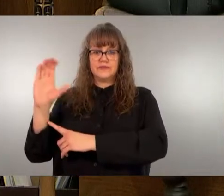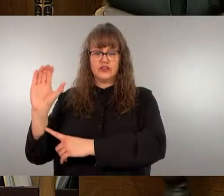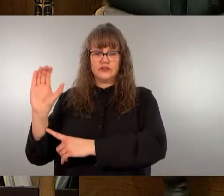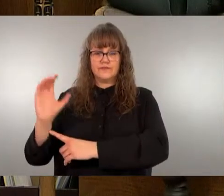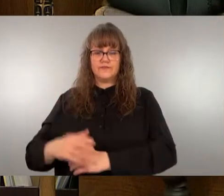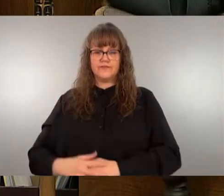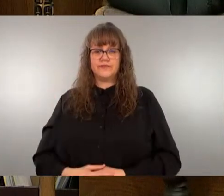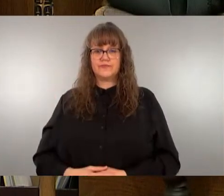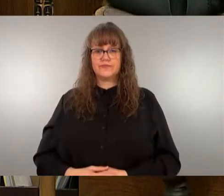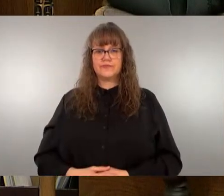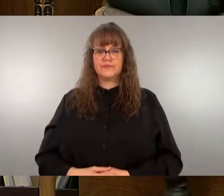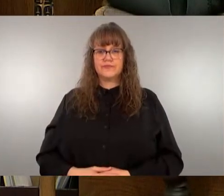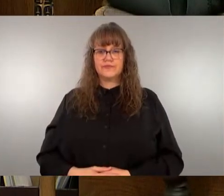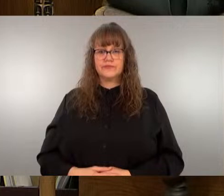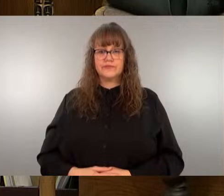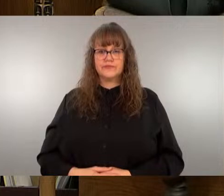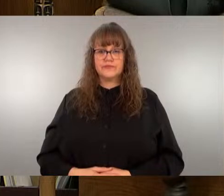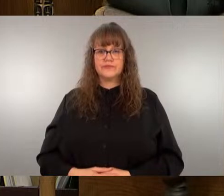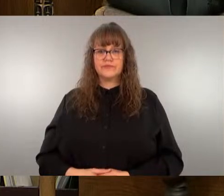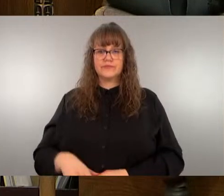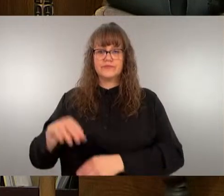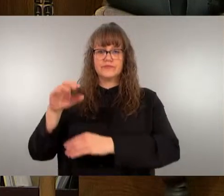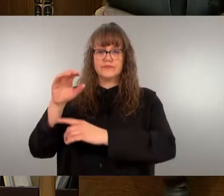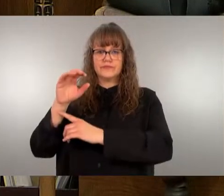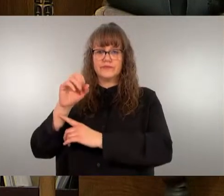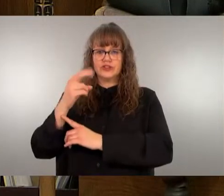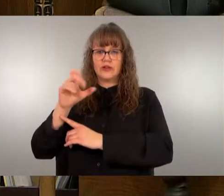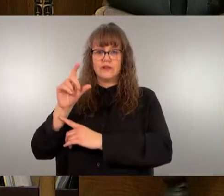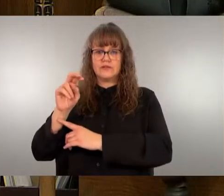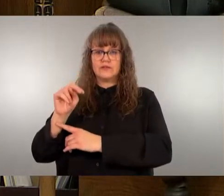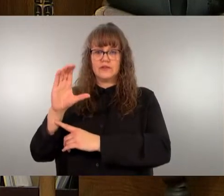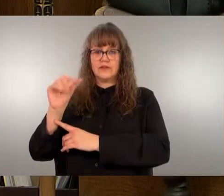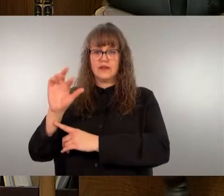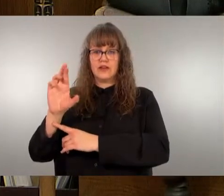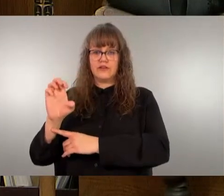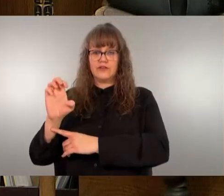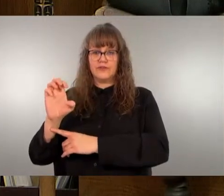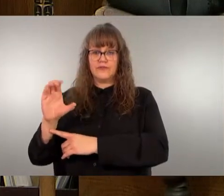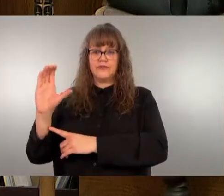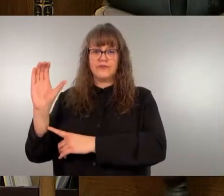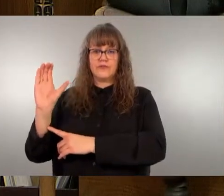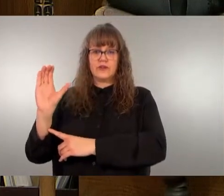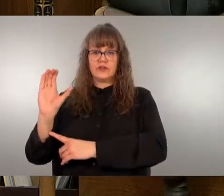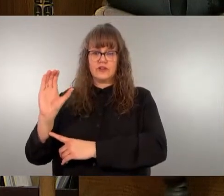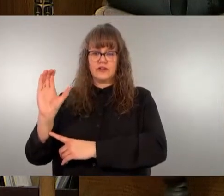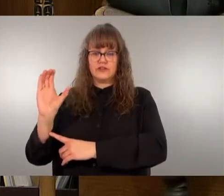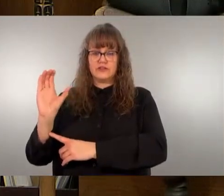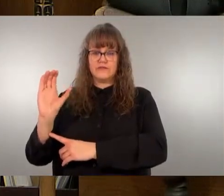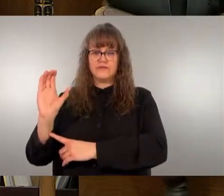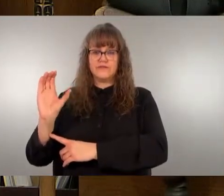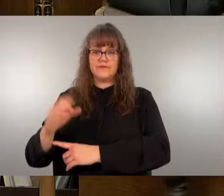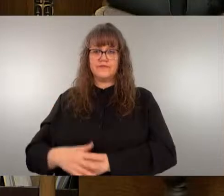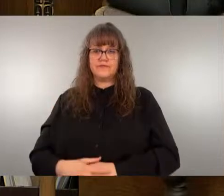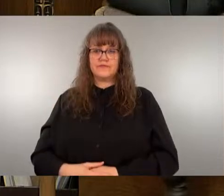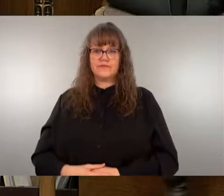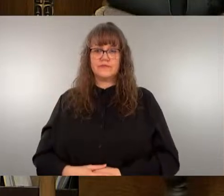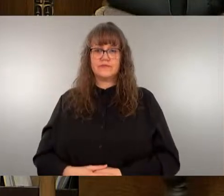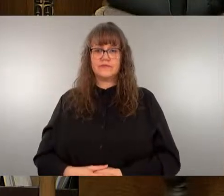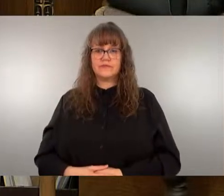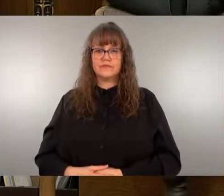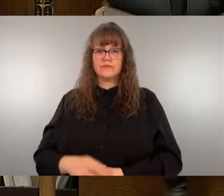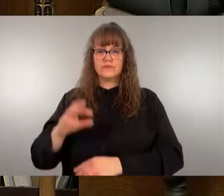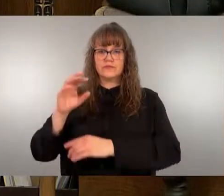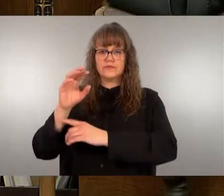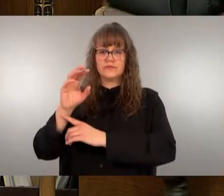Caribou, Sheldon Clare, Conservative Party of BC. Prince George Valemount, Rosalind Bird, Conservative Party